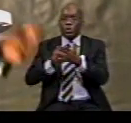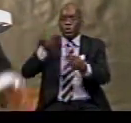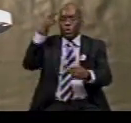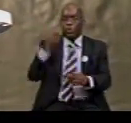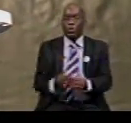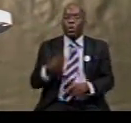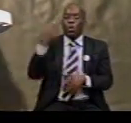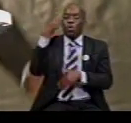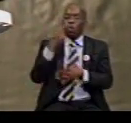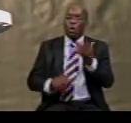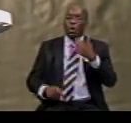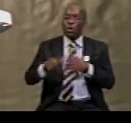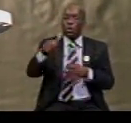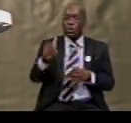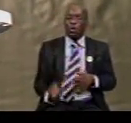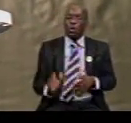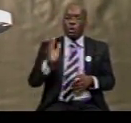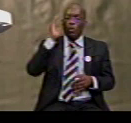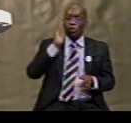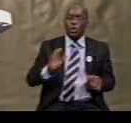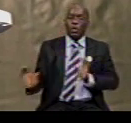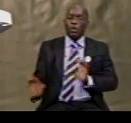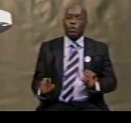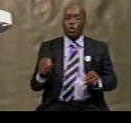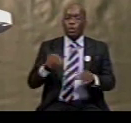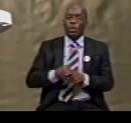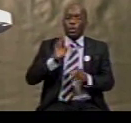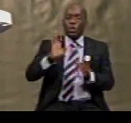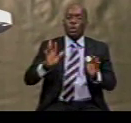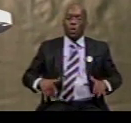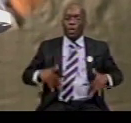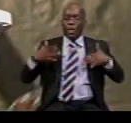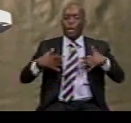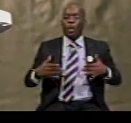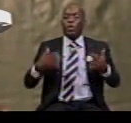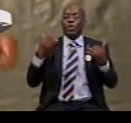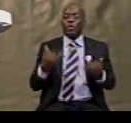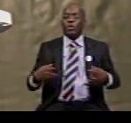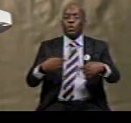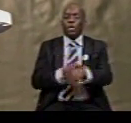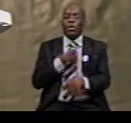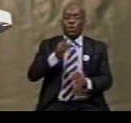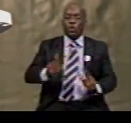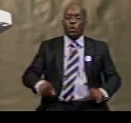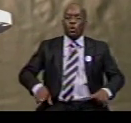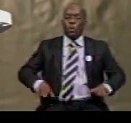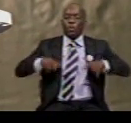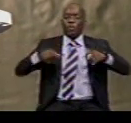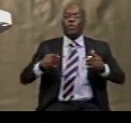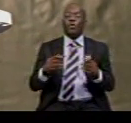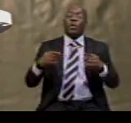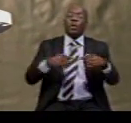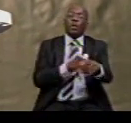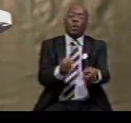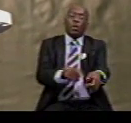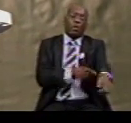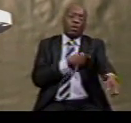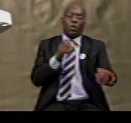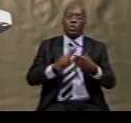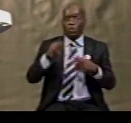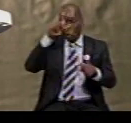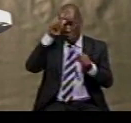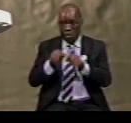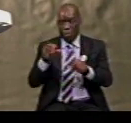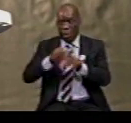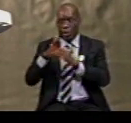today, you will live long to remember it in the name of Jesus Christ. Also in our midst, we have